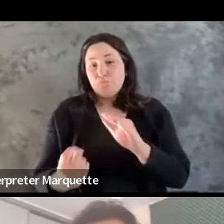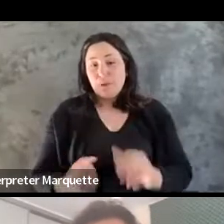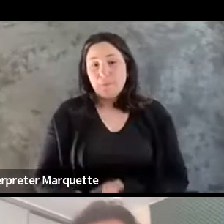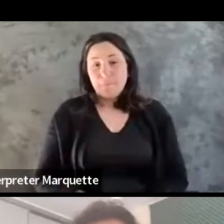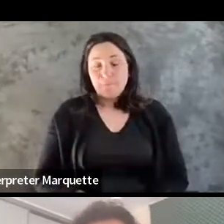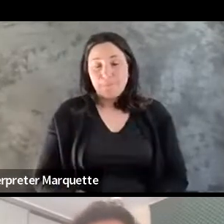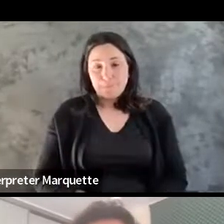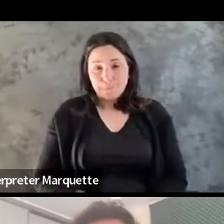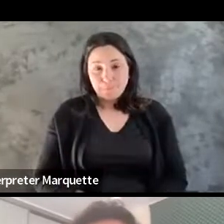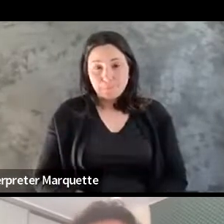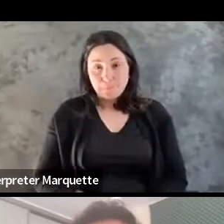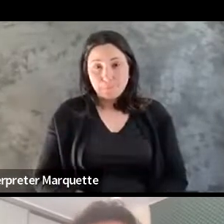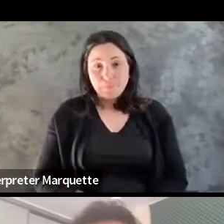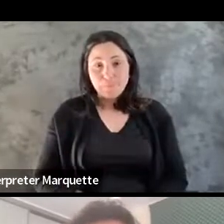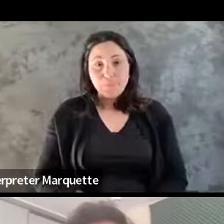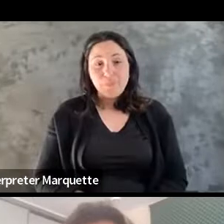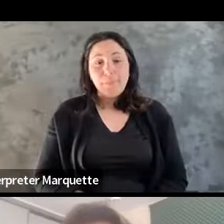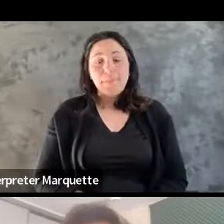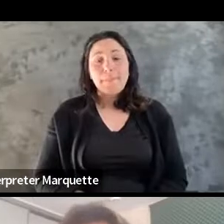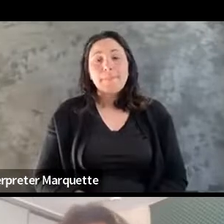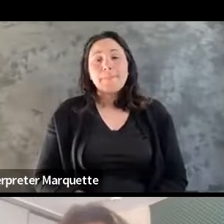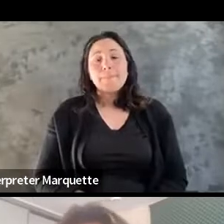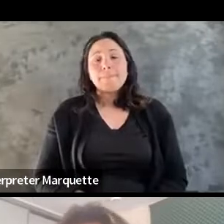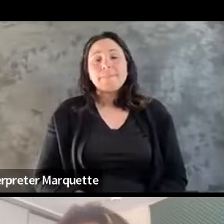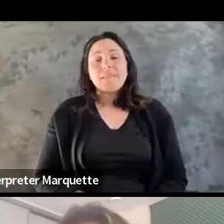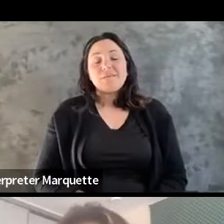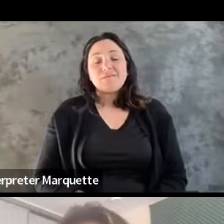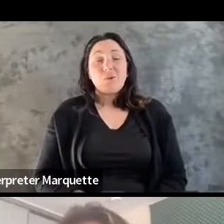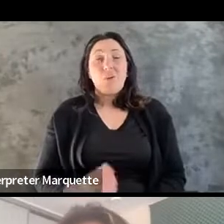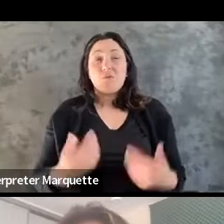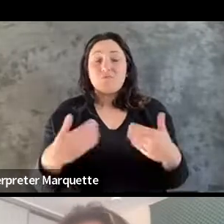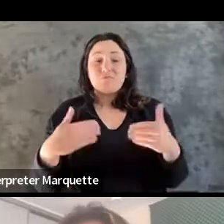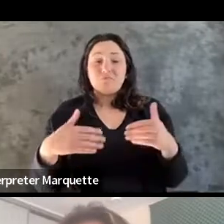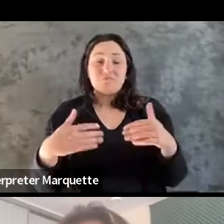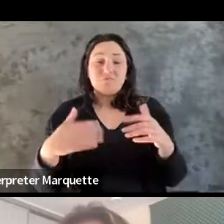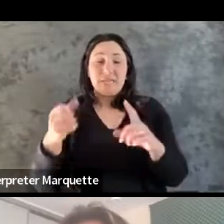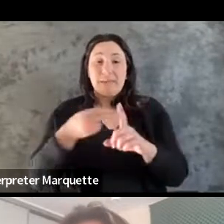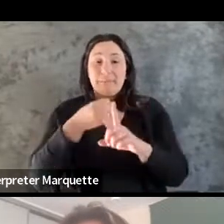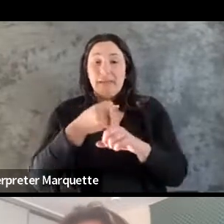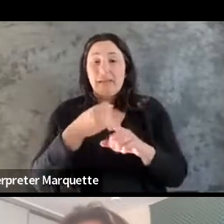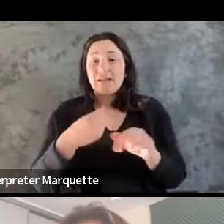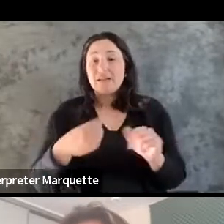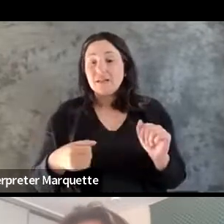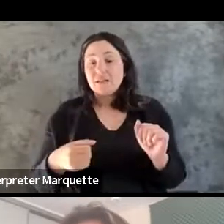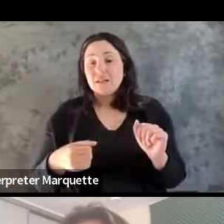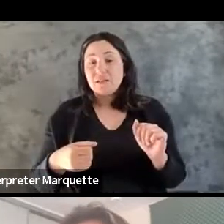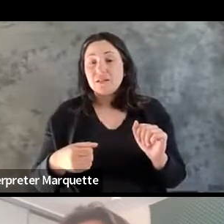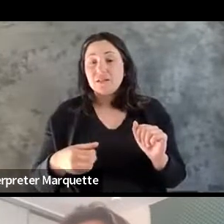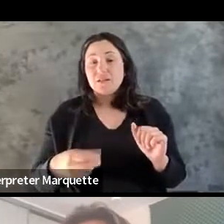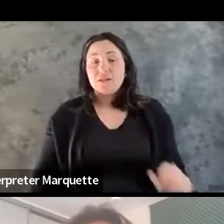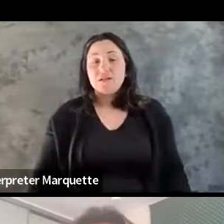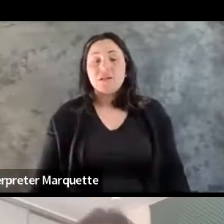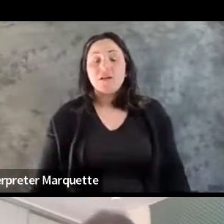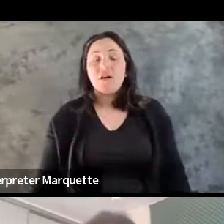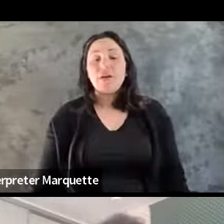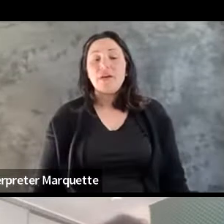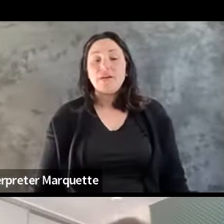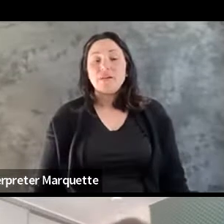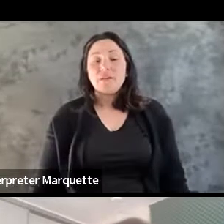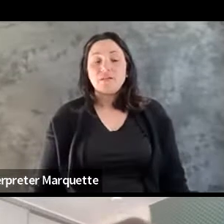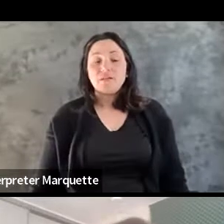but I'm sure there's one out there, but it's really impacted us. We've lost to date probably $600,000